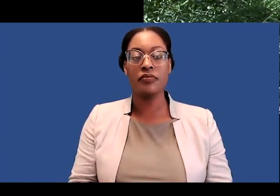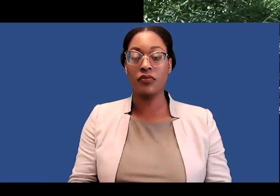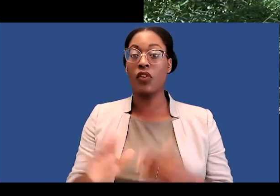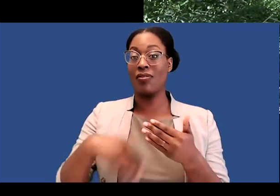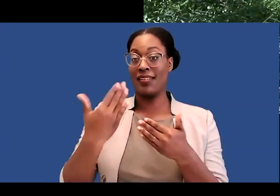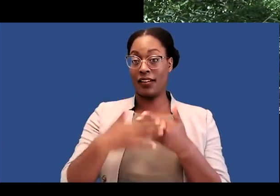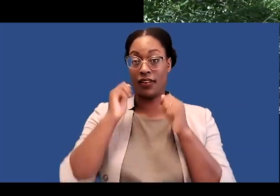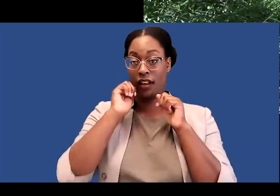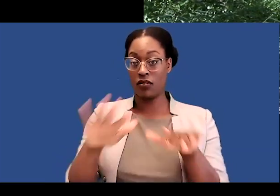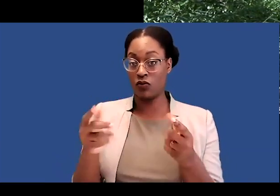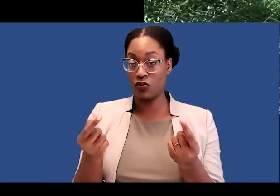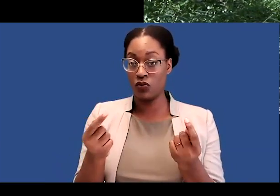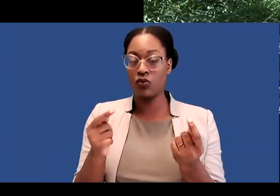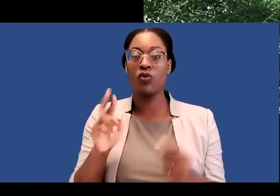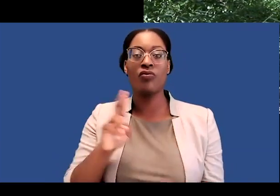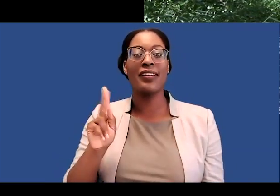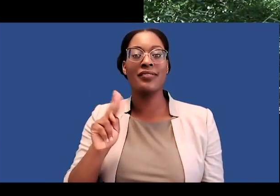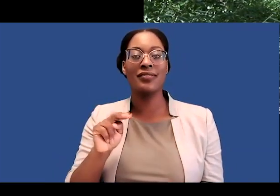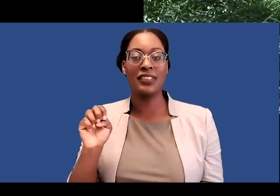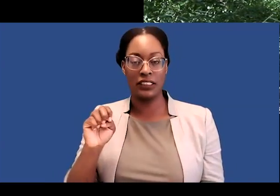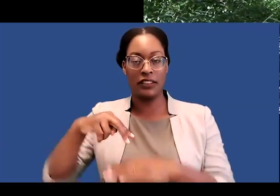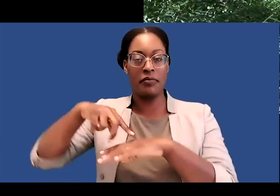and on your next exhale, we're going to bend the right knee.